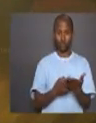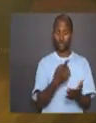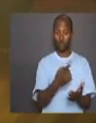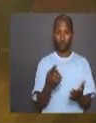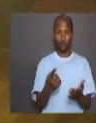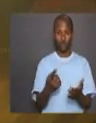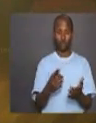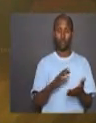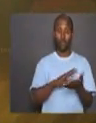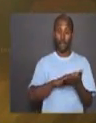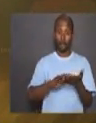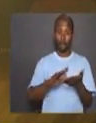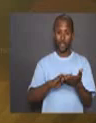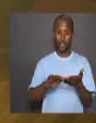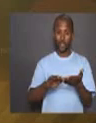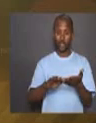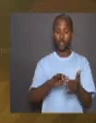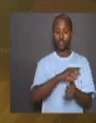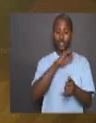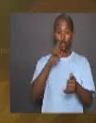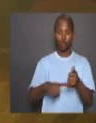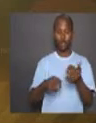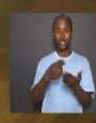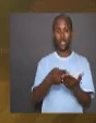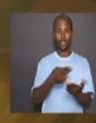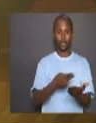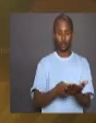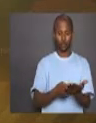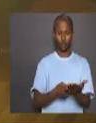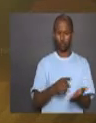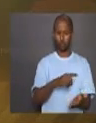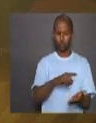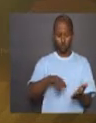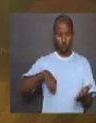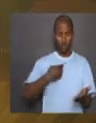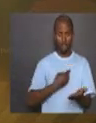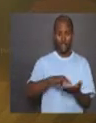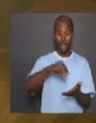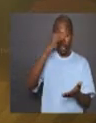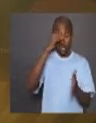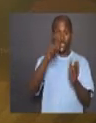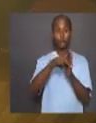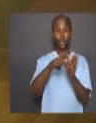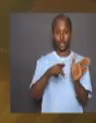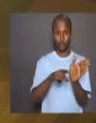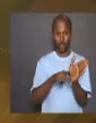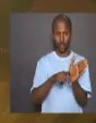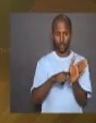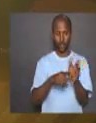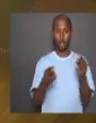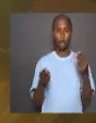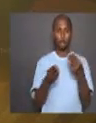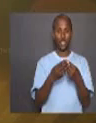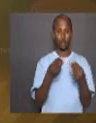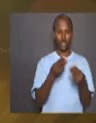everyone. We have reached the end of this lesson. We have learned about the